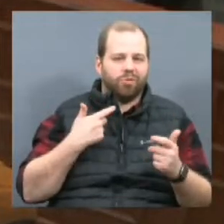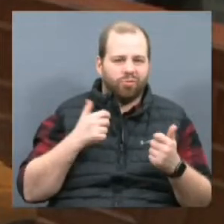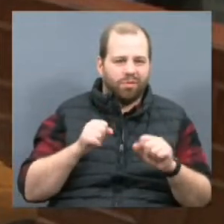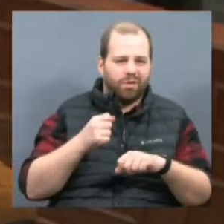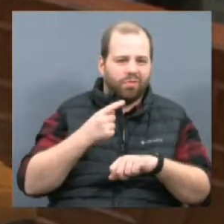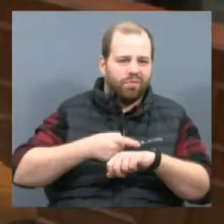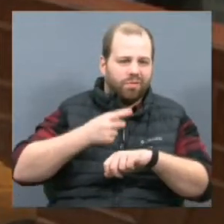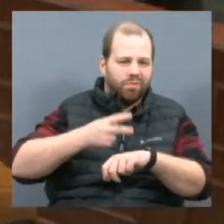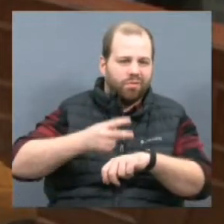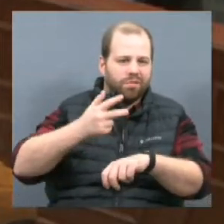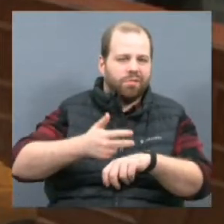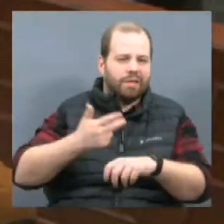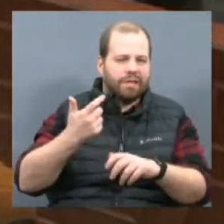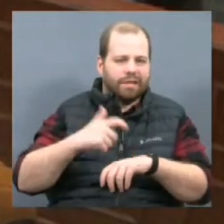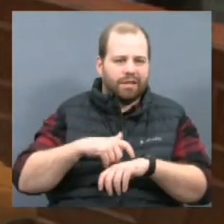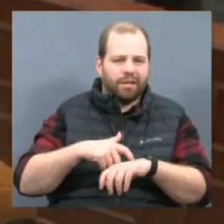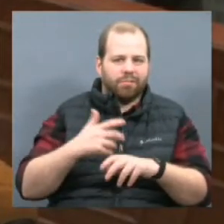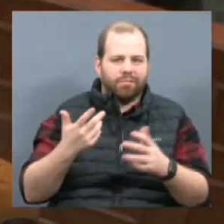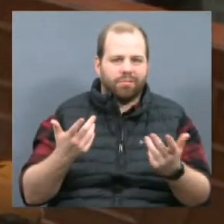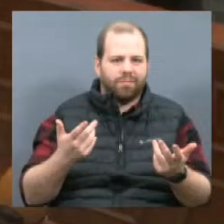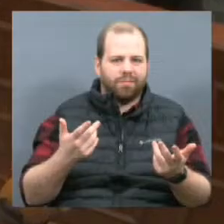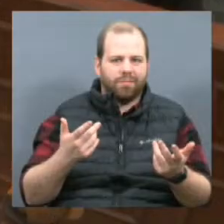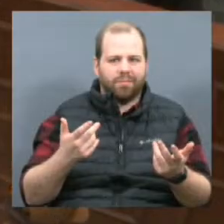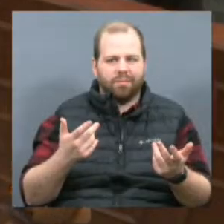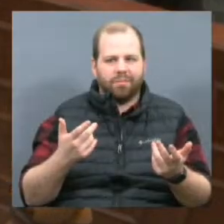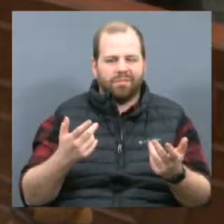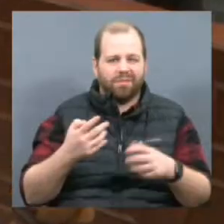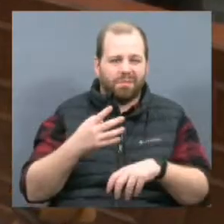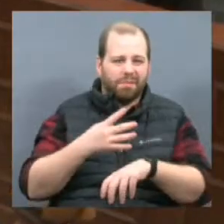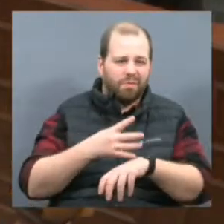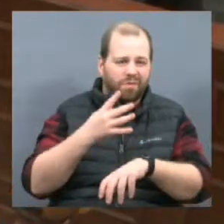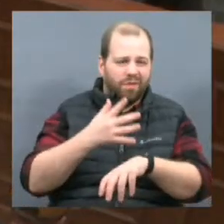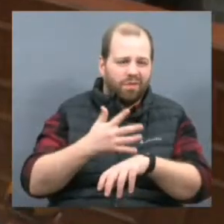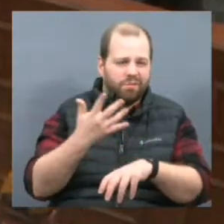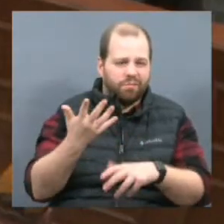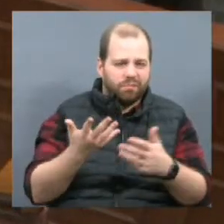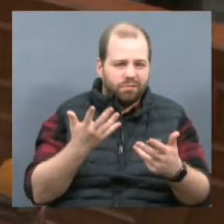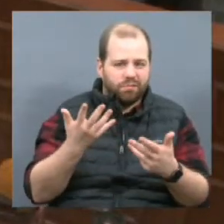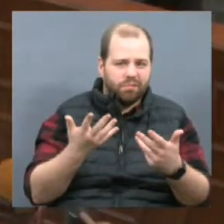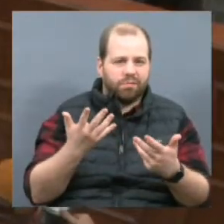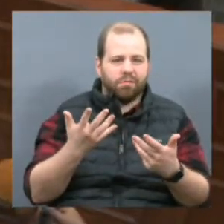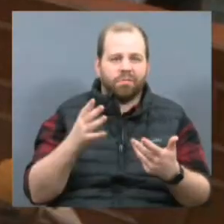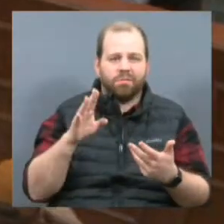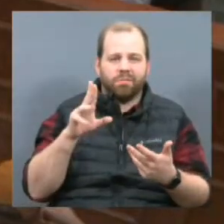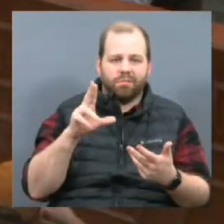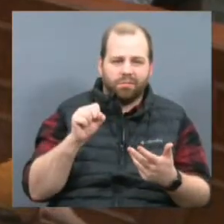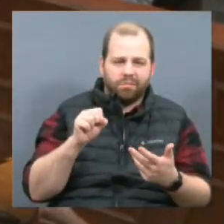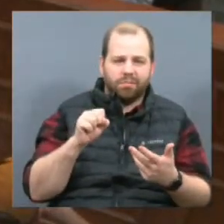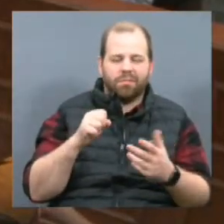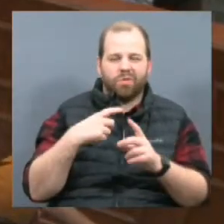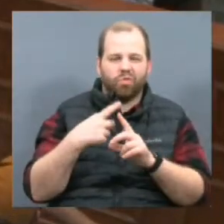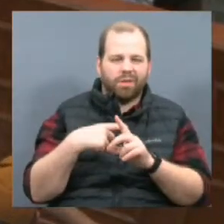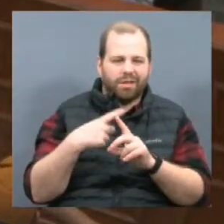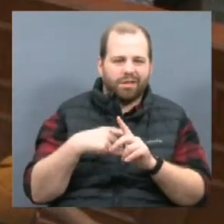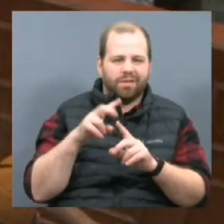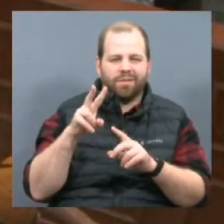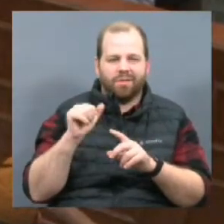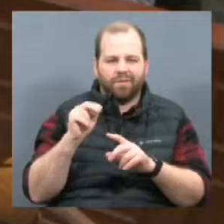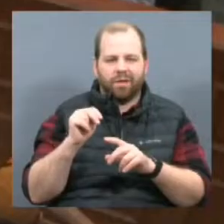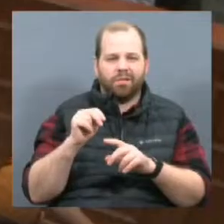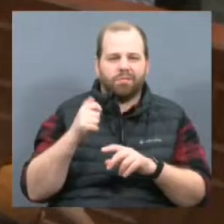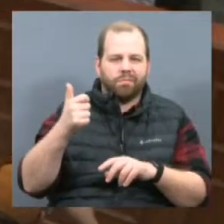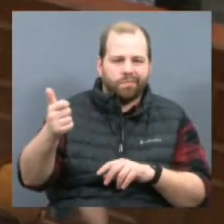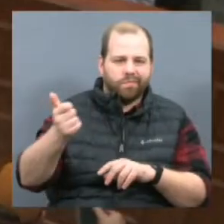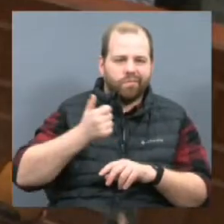and it wasn't, I want to say we did it 4 or 5 times. Bought shuttles, vans, not bought them, rented shuttles and vans to pull